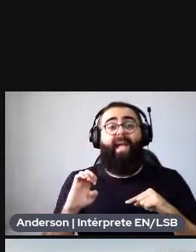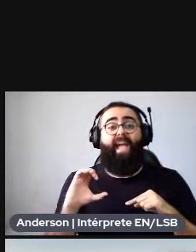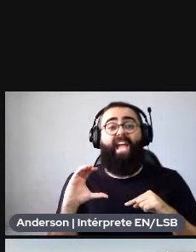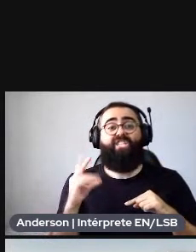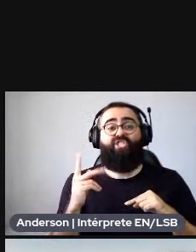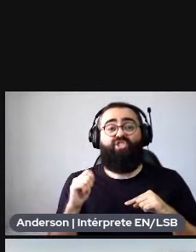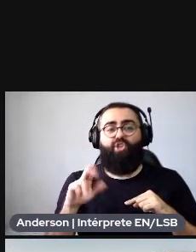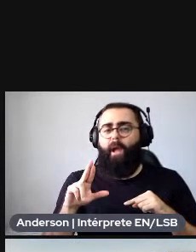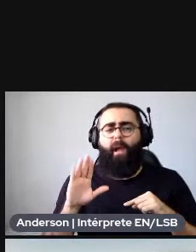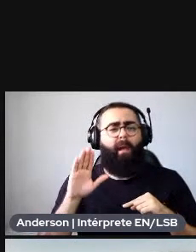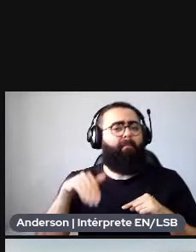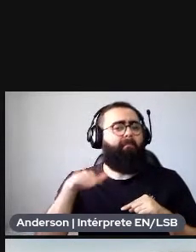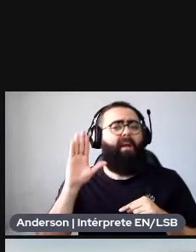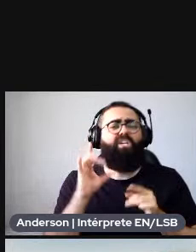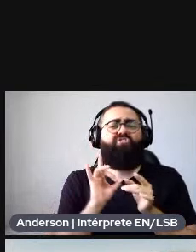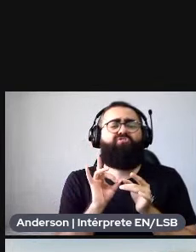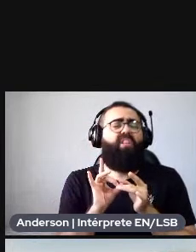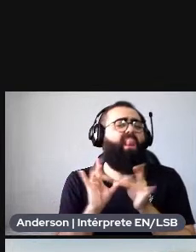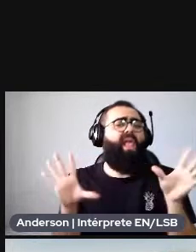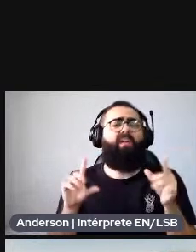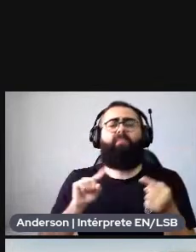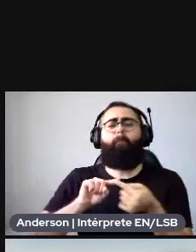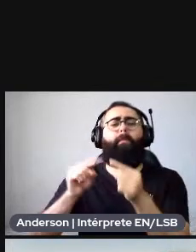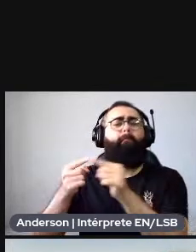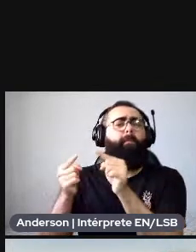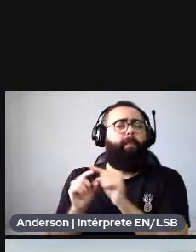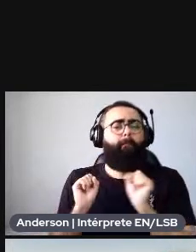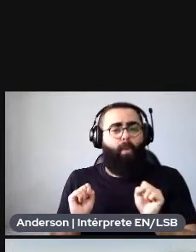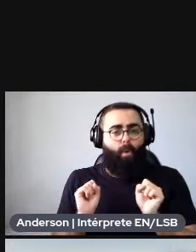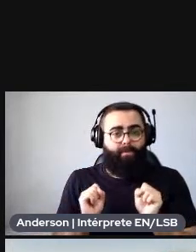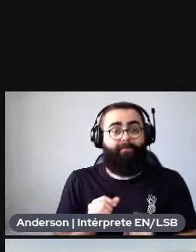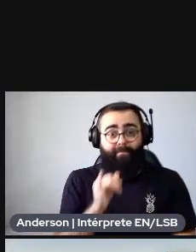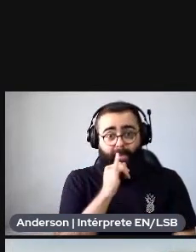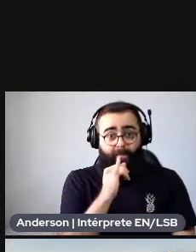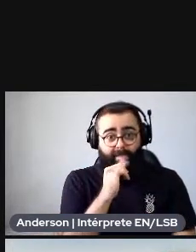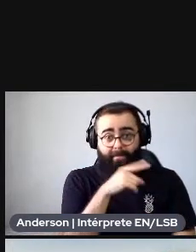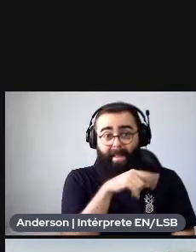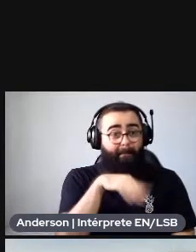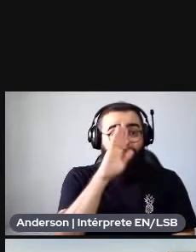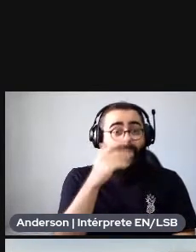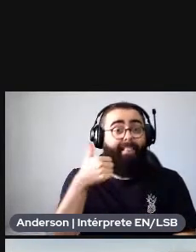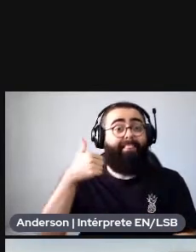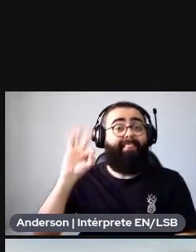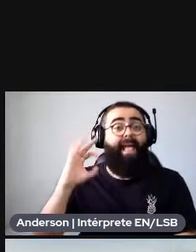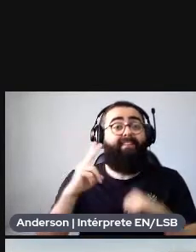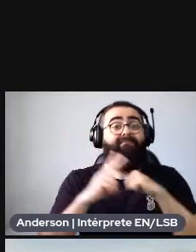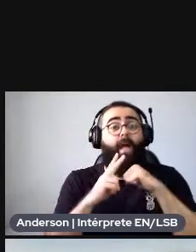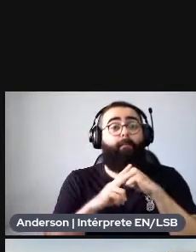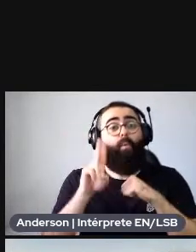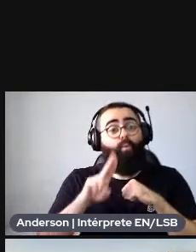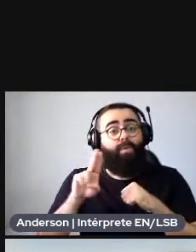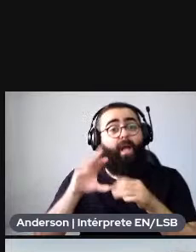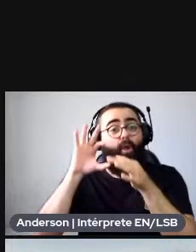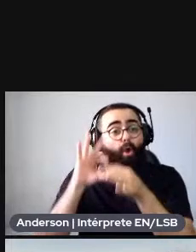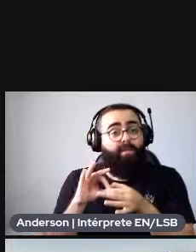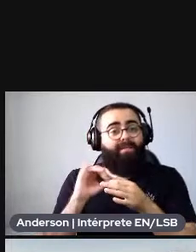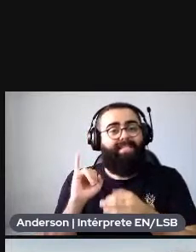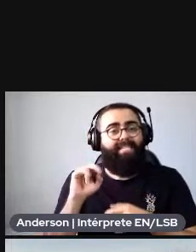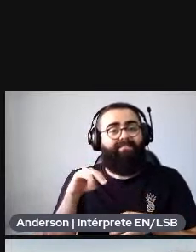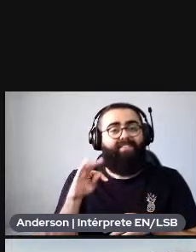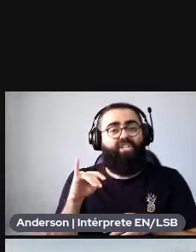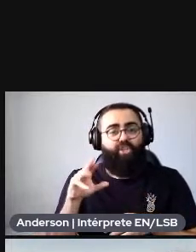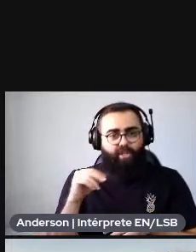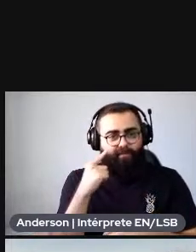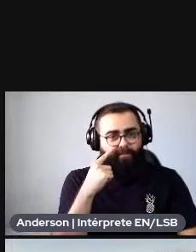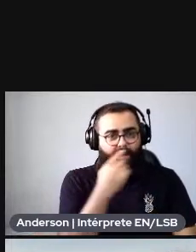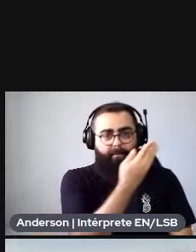And also here, if we take a look at the top 10 of the most frequent infinitives of the microconstruction with echar, we see that